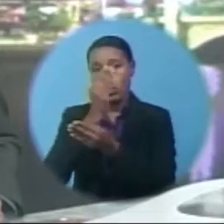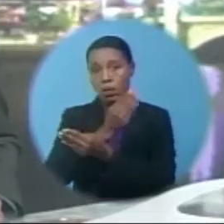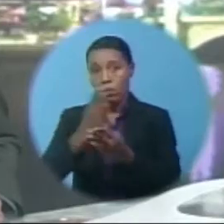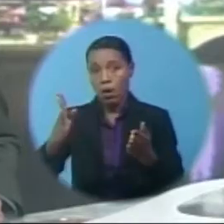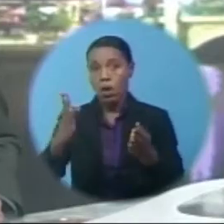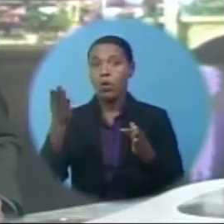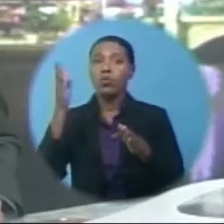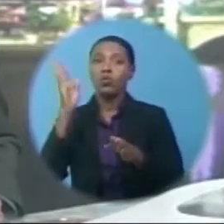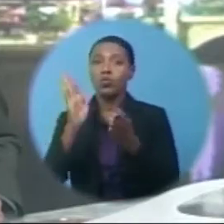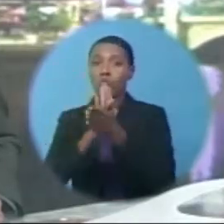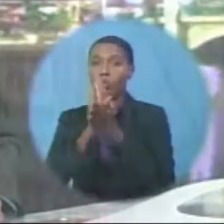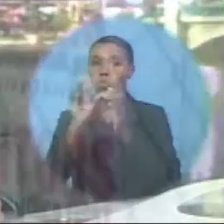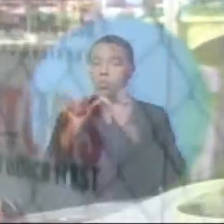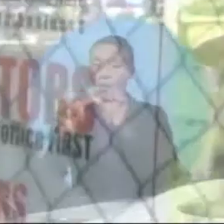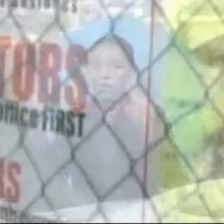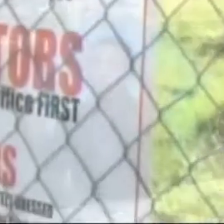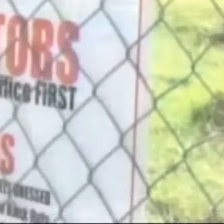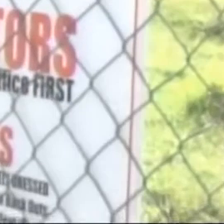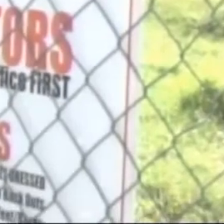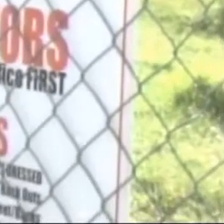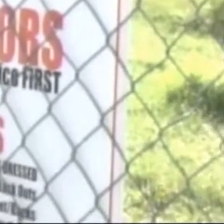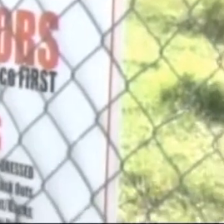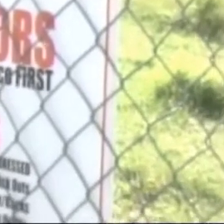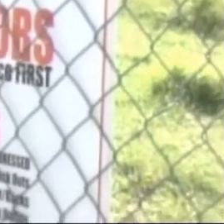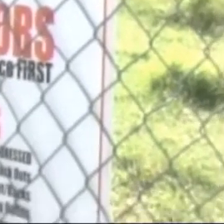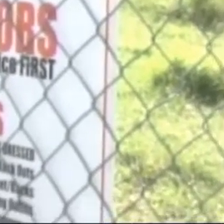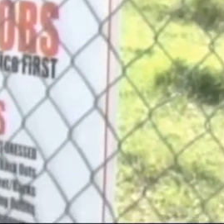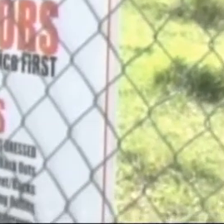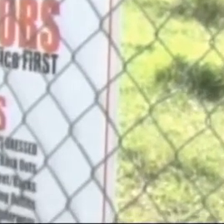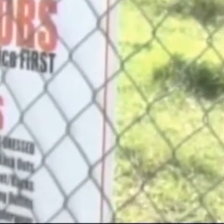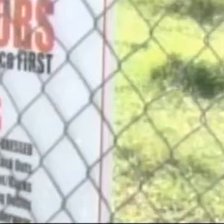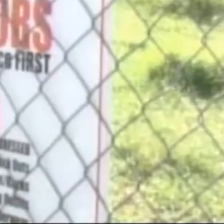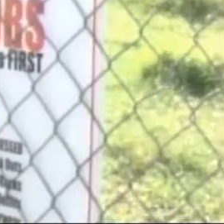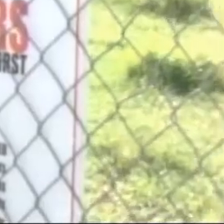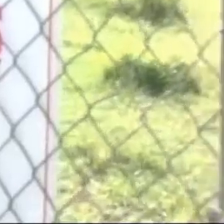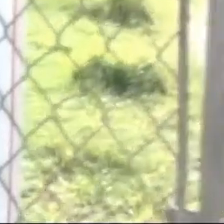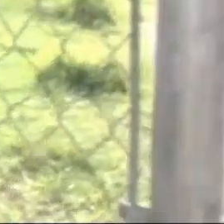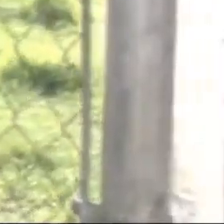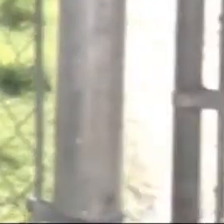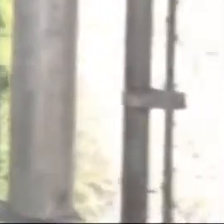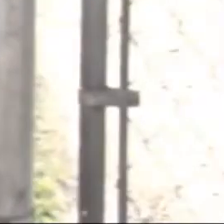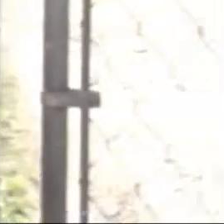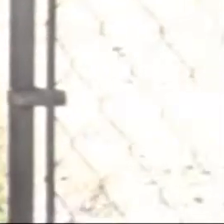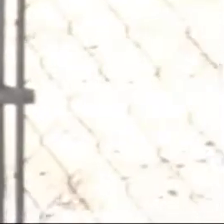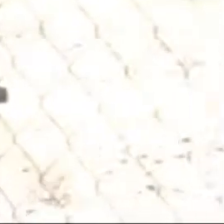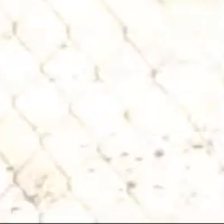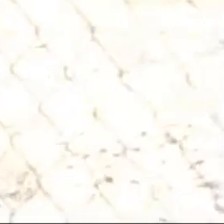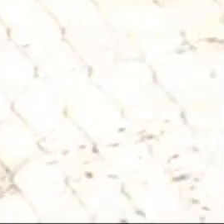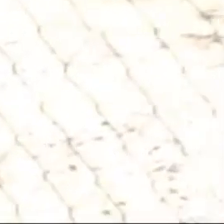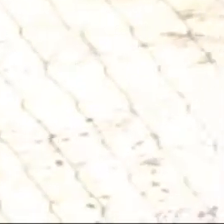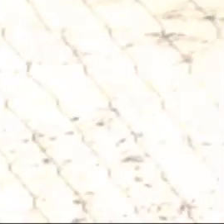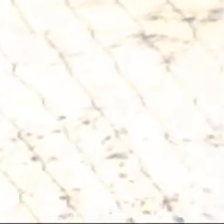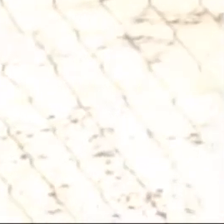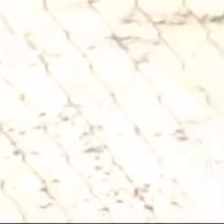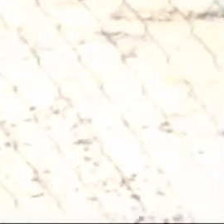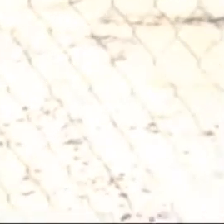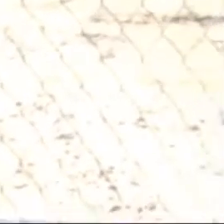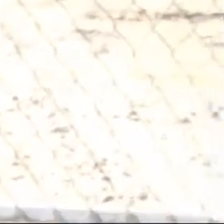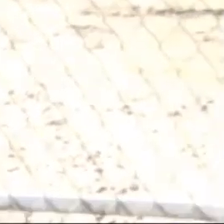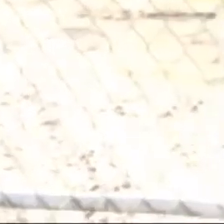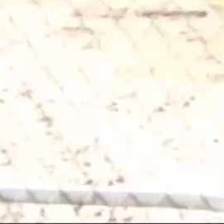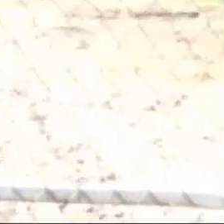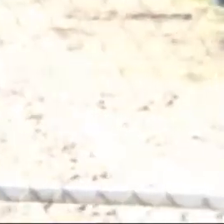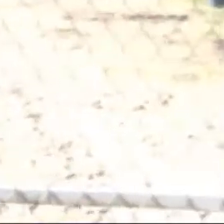remain closed tomorrow, Friday, November 10th, due to an environmental problem in the area. The Ministry of Education, Science, Technology